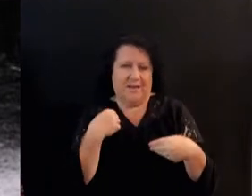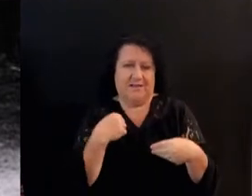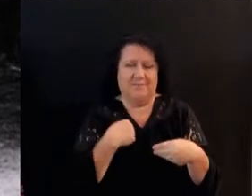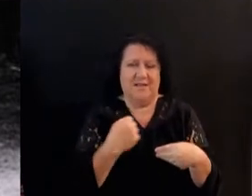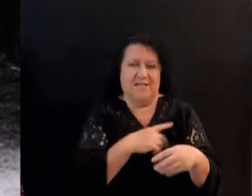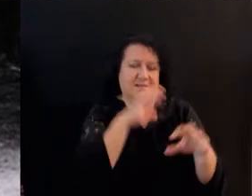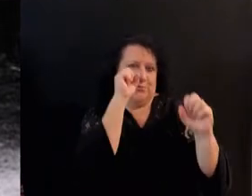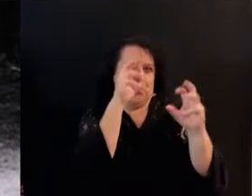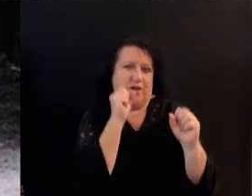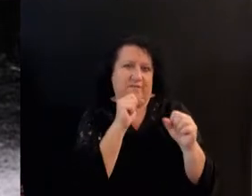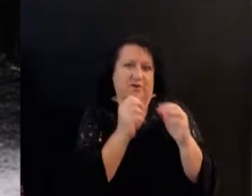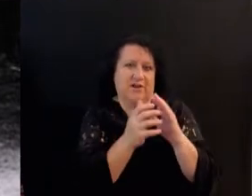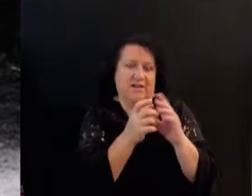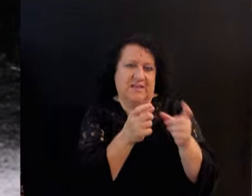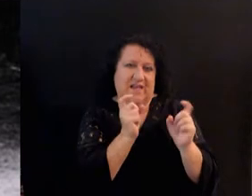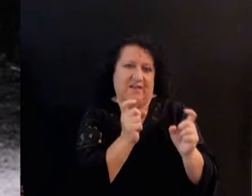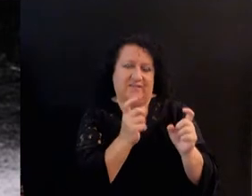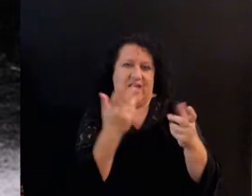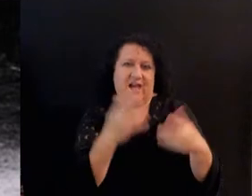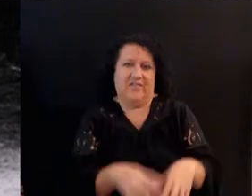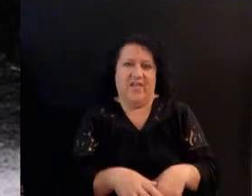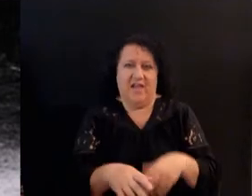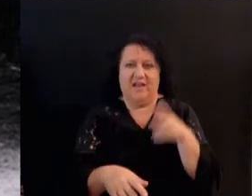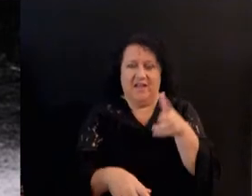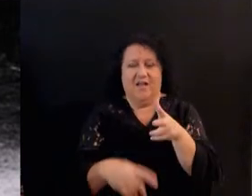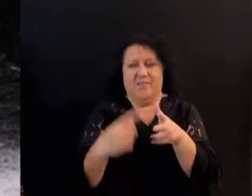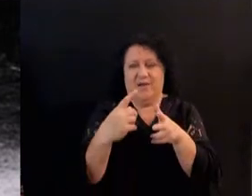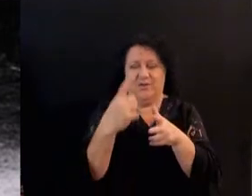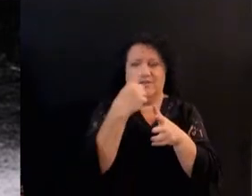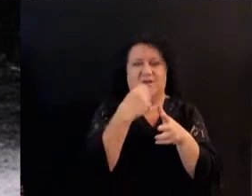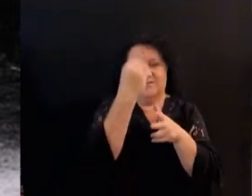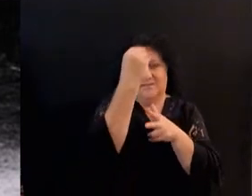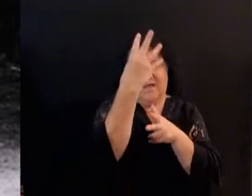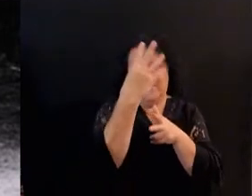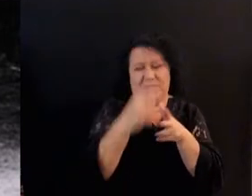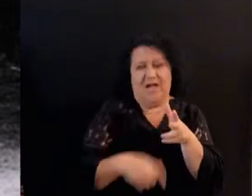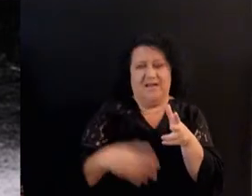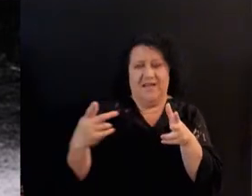And then you're at the stoplight, and guess who pulls up next to you? Old number two.